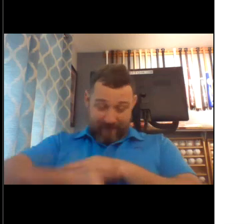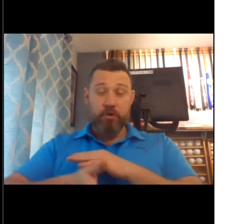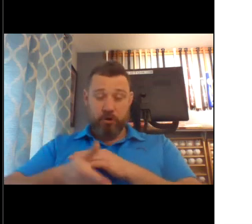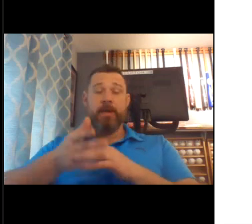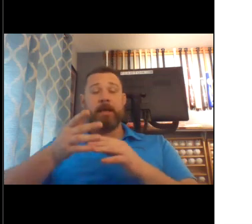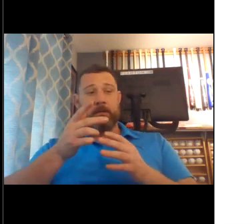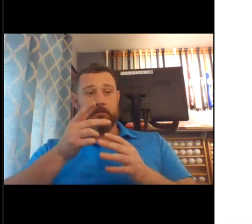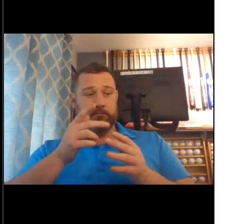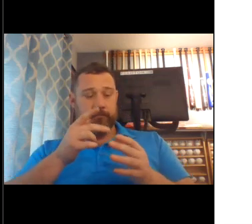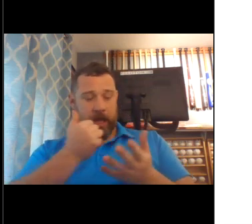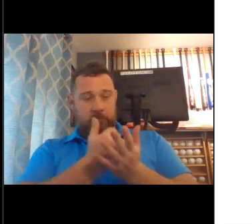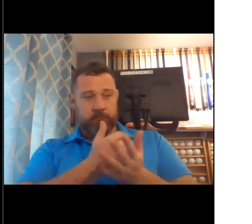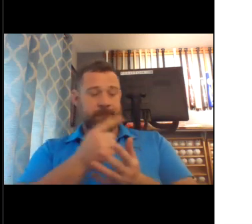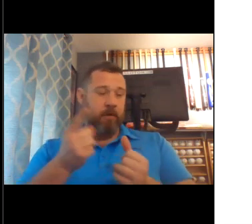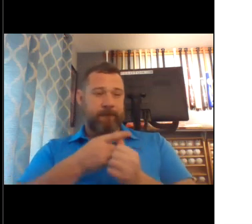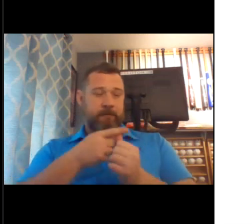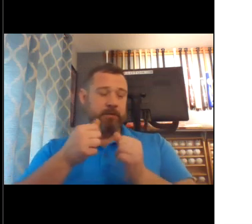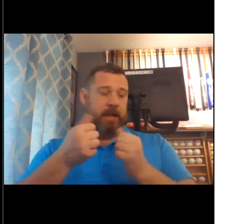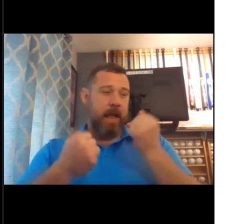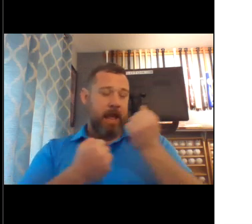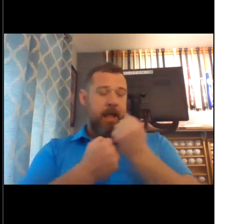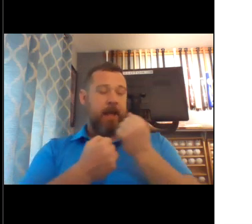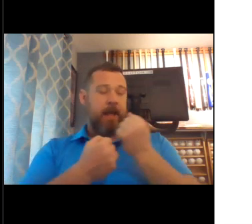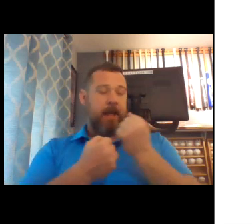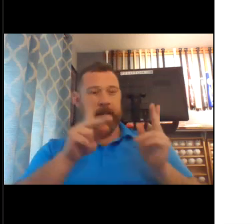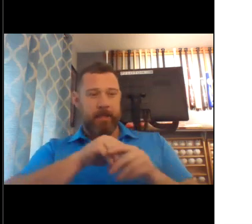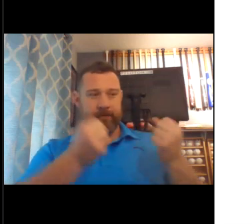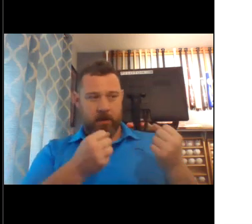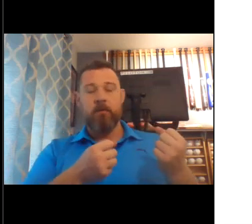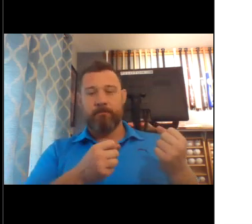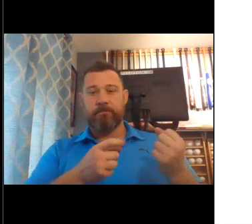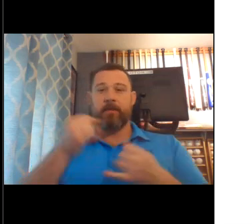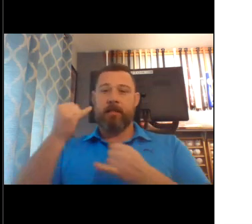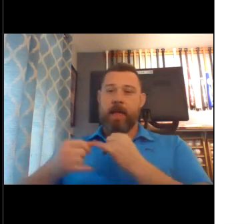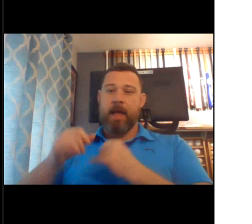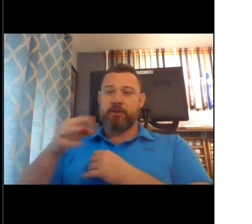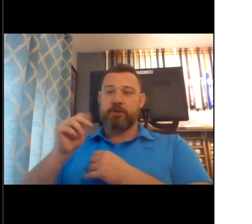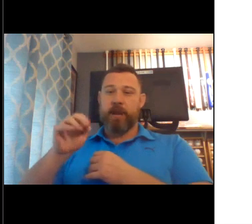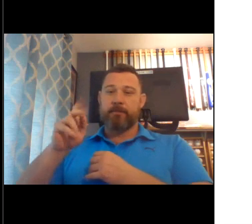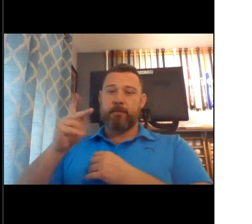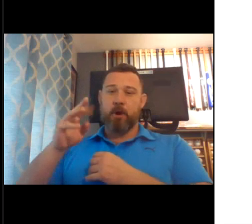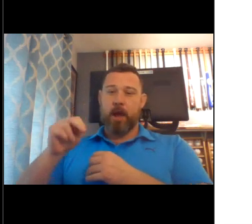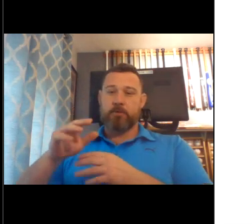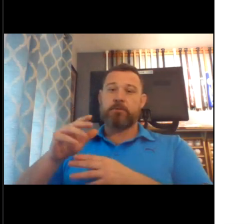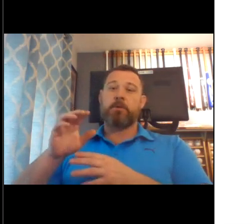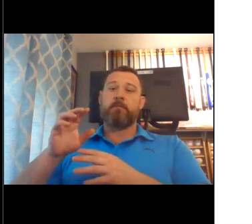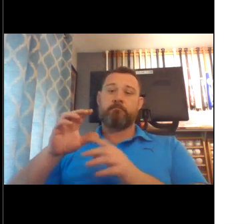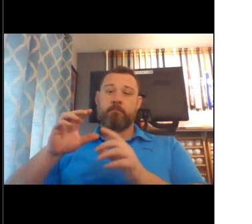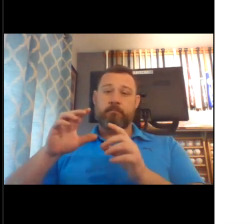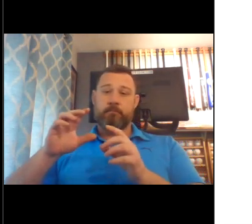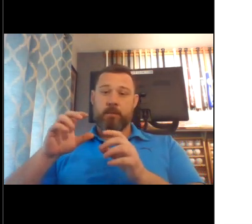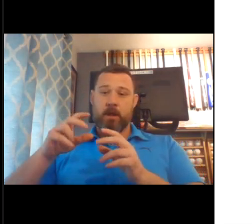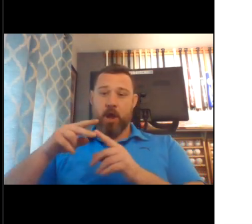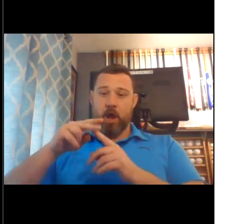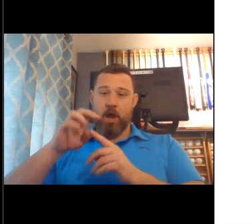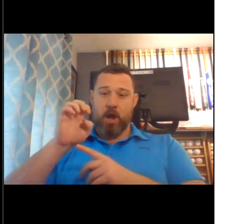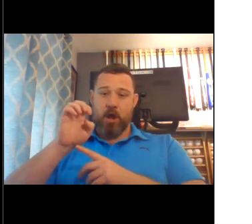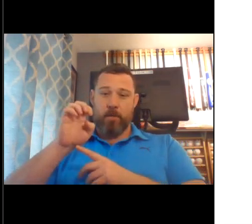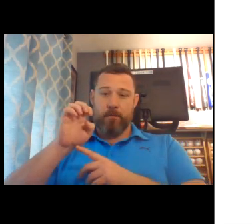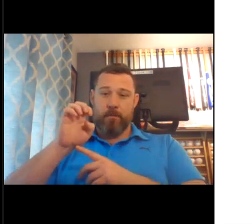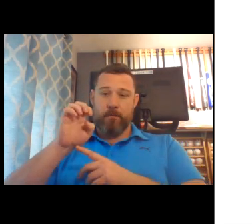vehicle. And last and definitely not least, James Burkhouse, an equipment operator who just recently retired from District